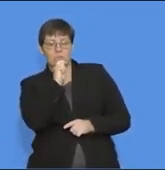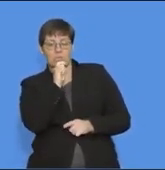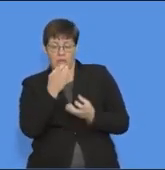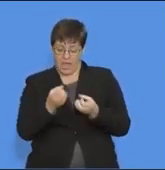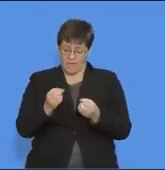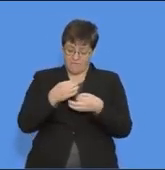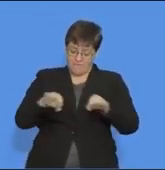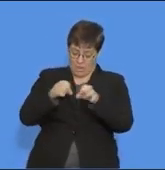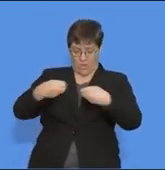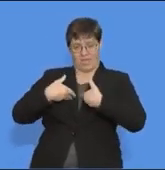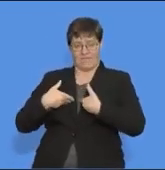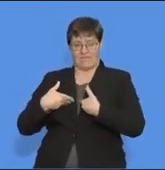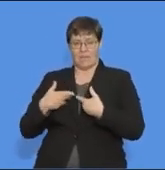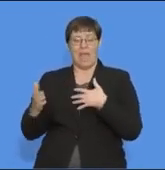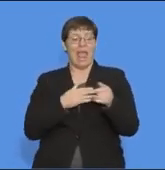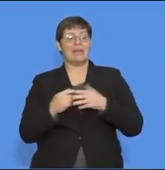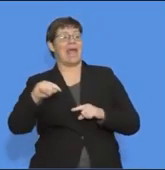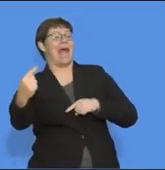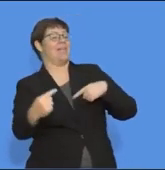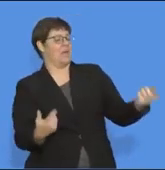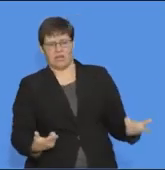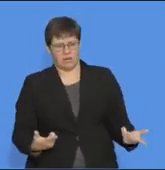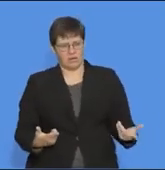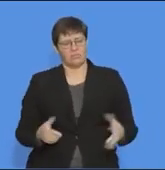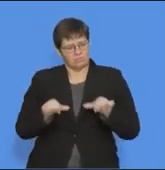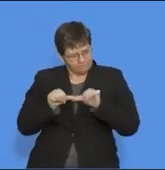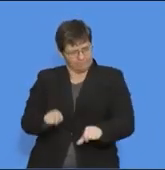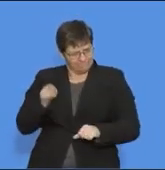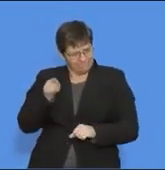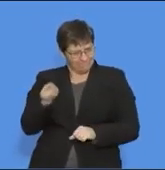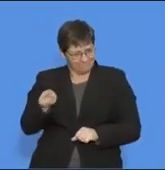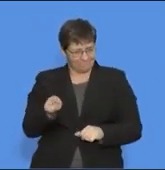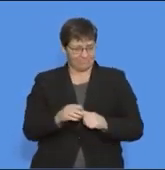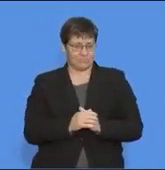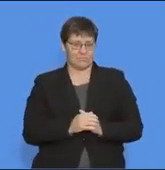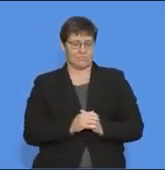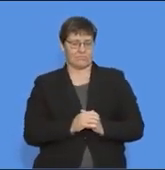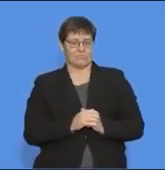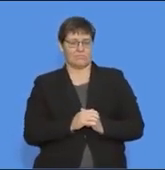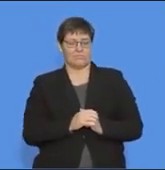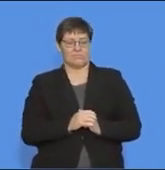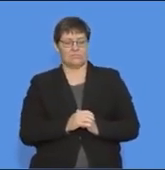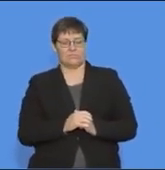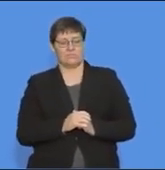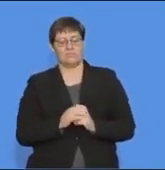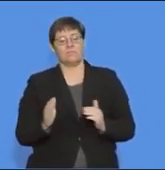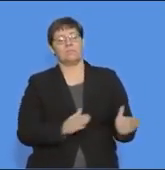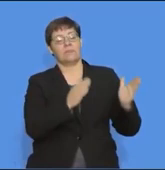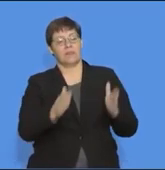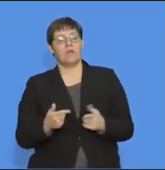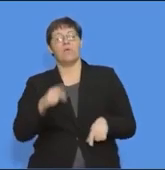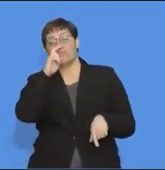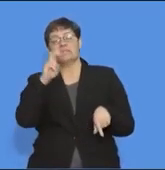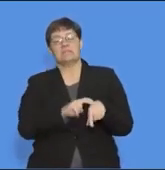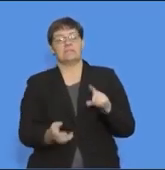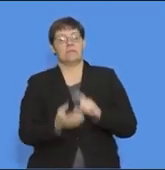given value. So you can't go into any other shape other than this particular shape. Then also we